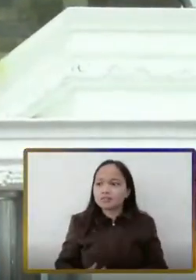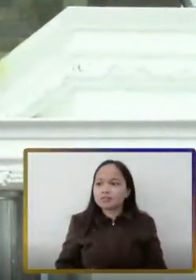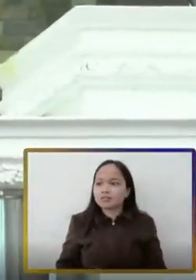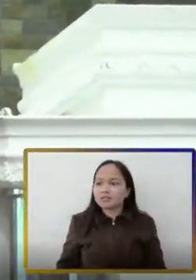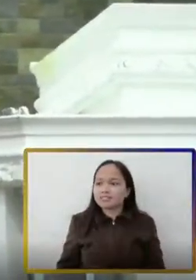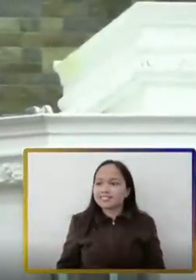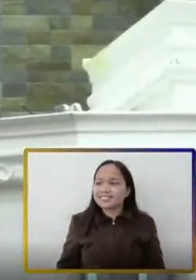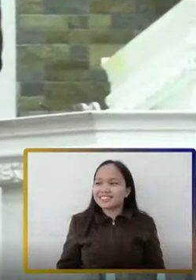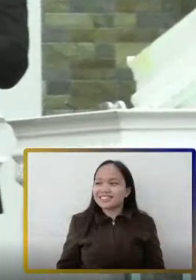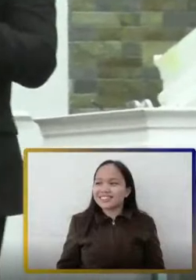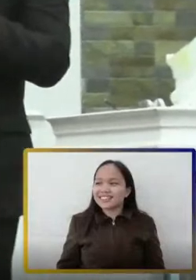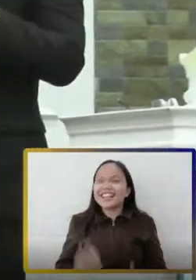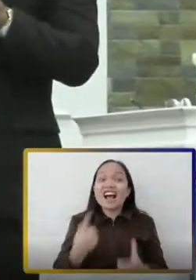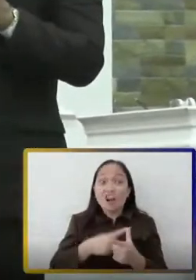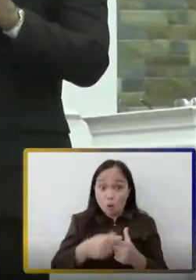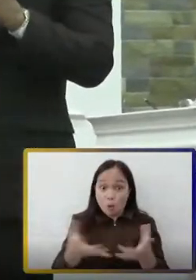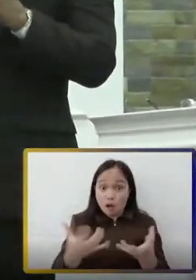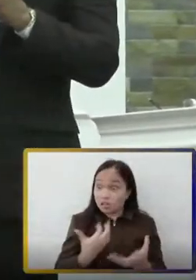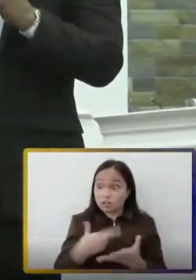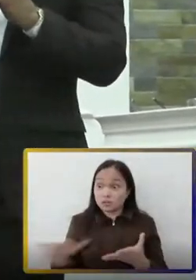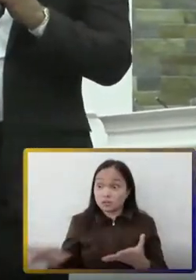Gusto mo paalisin kita sa table na yan?